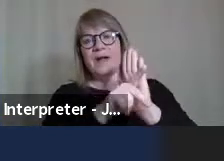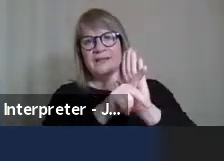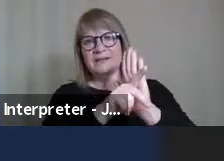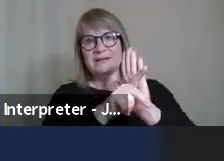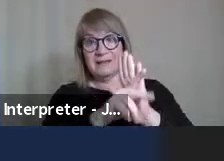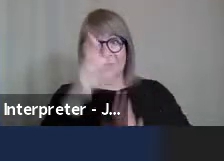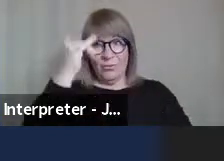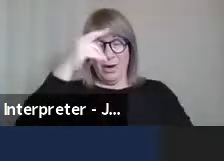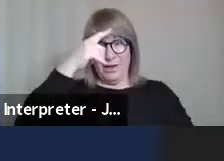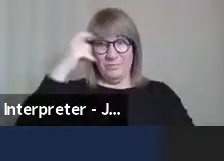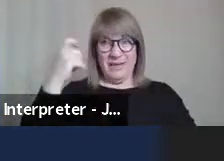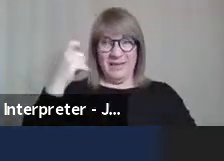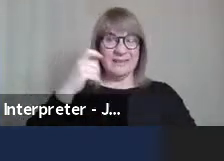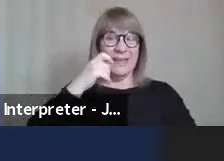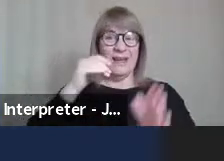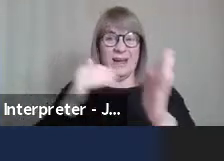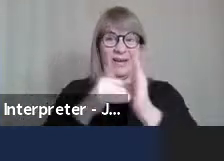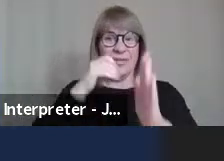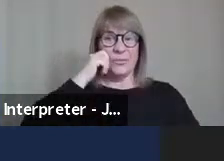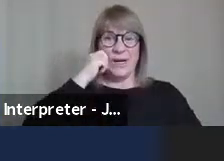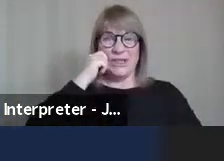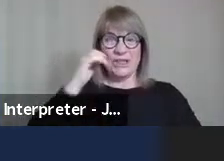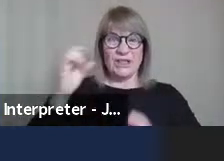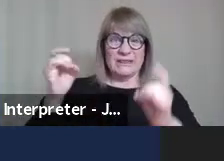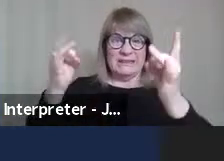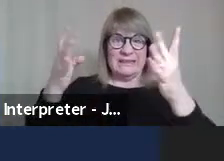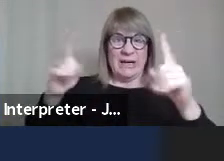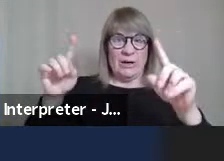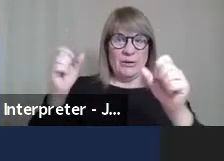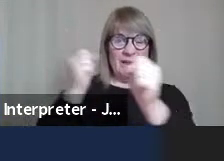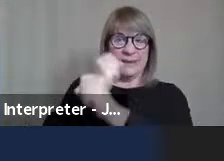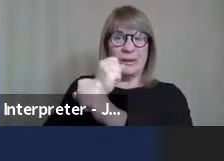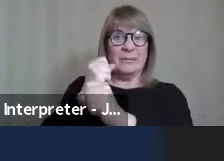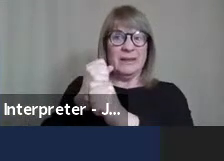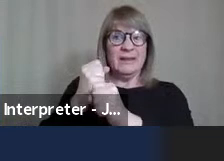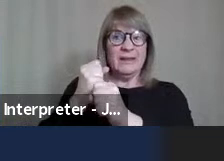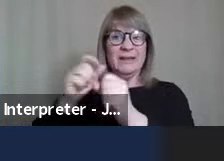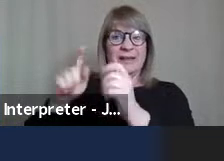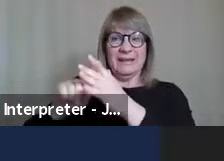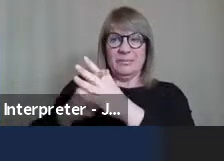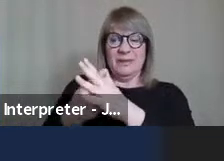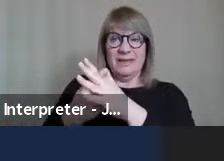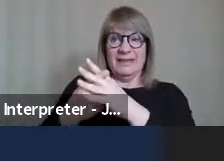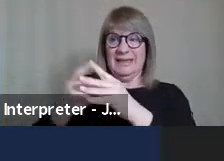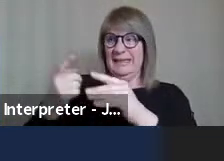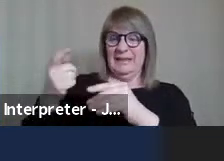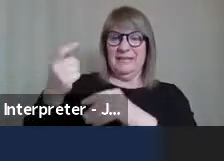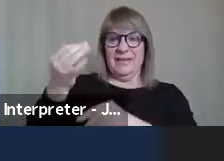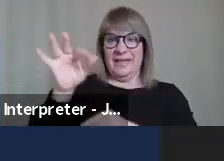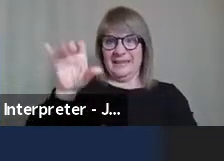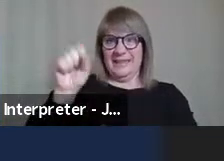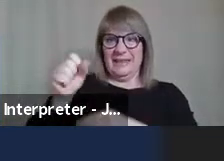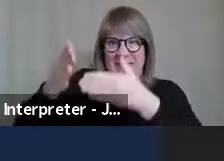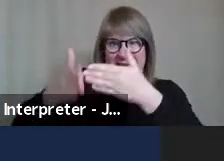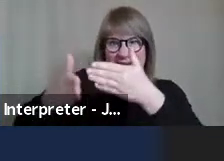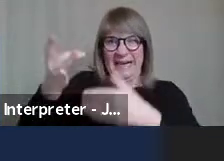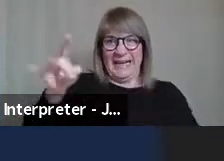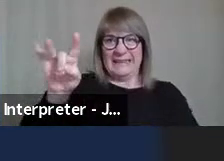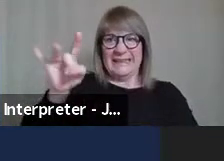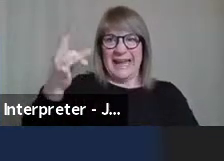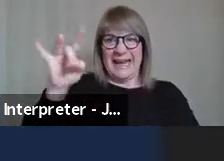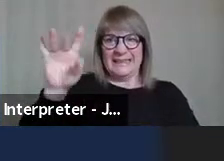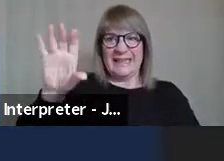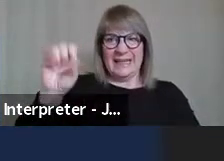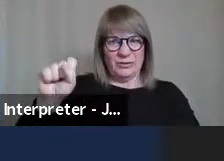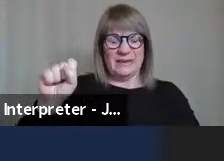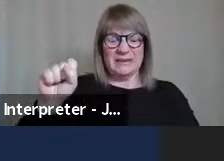the racial terrorism era of the late 19th century early 20th century in the united states and so in talking